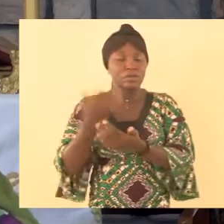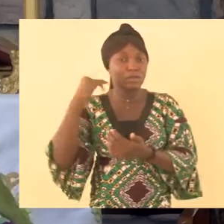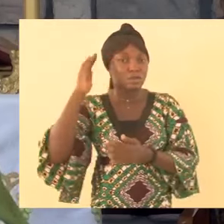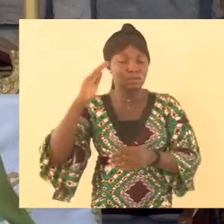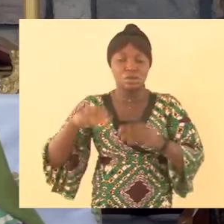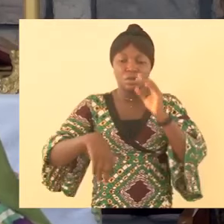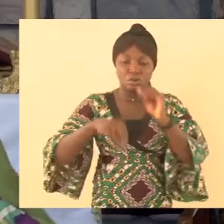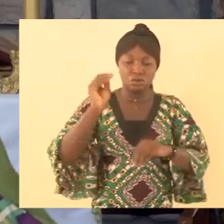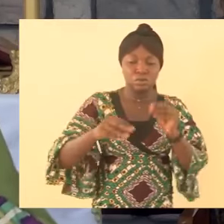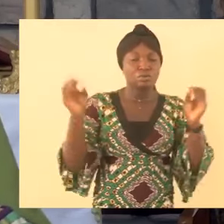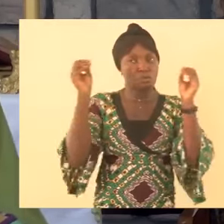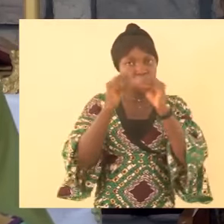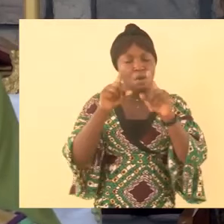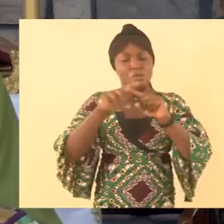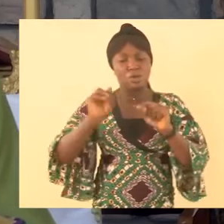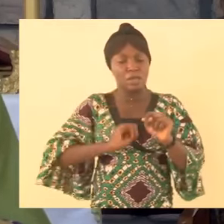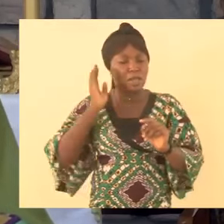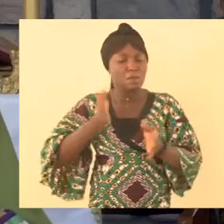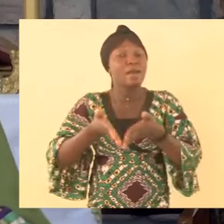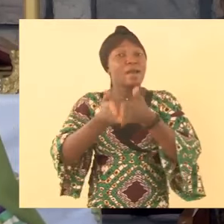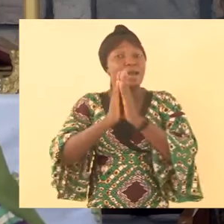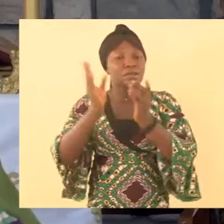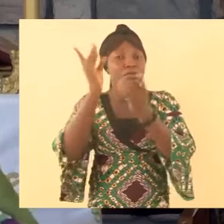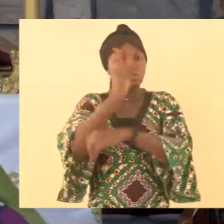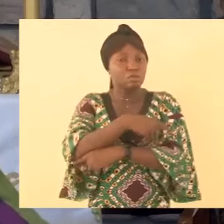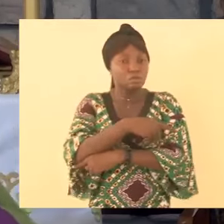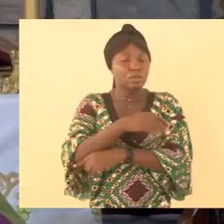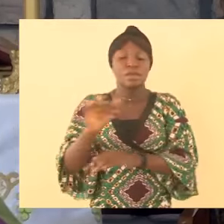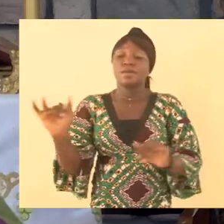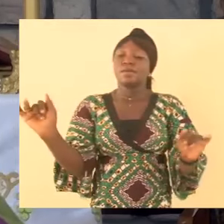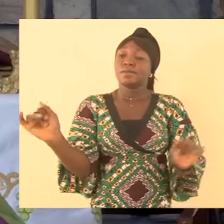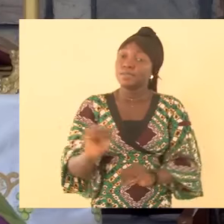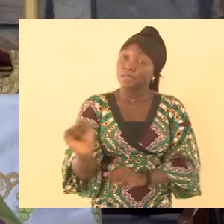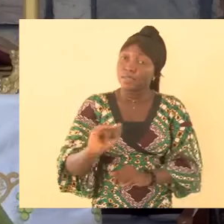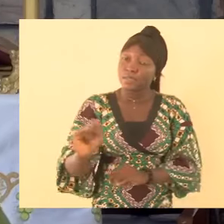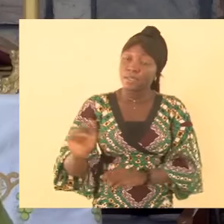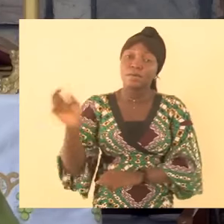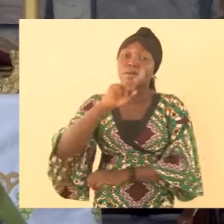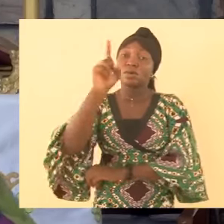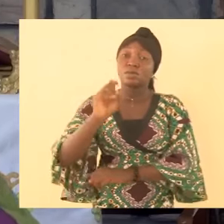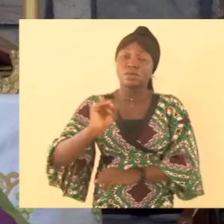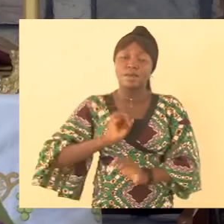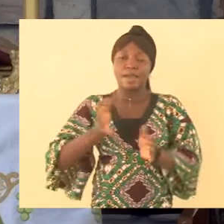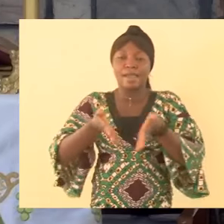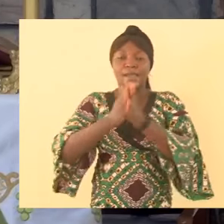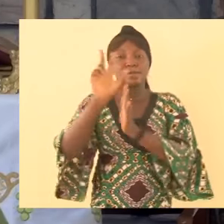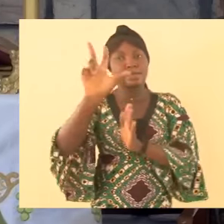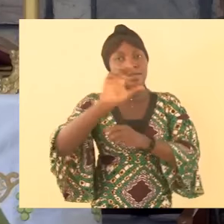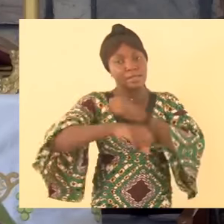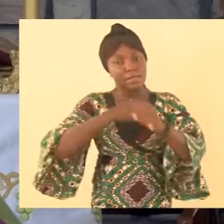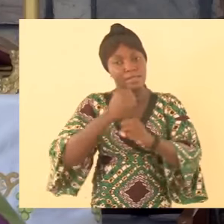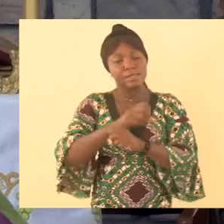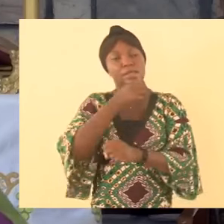But I will ask today the same questions I asked 3 years